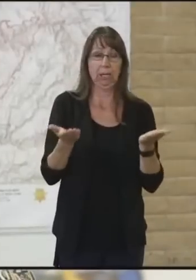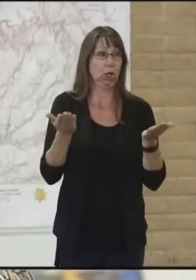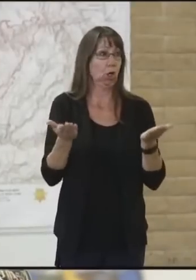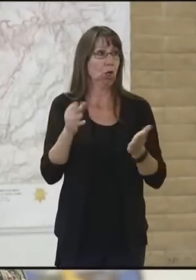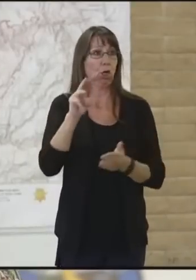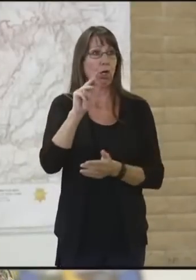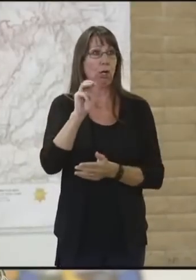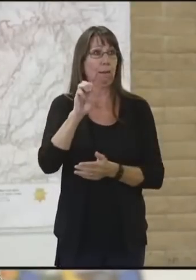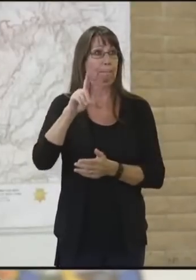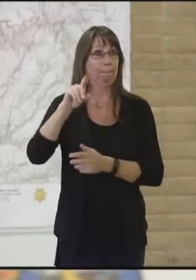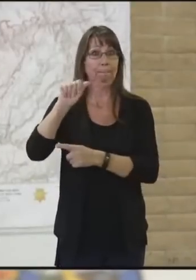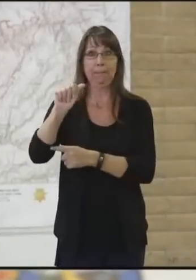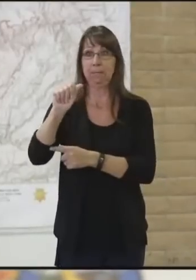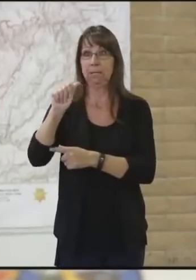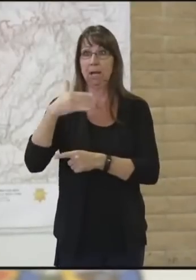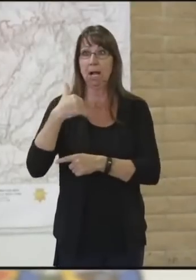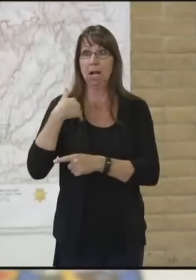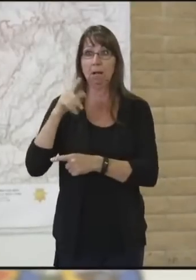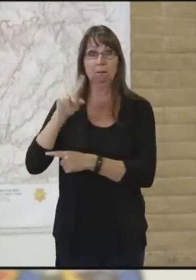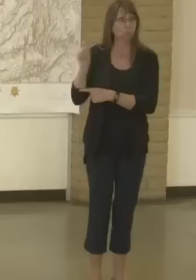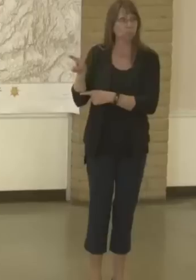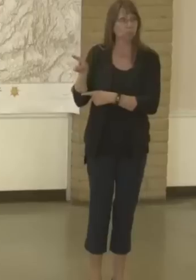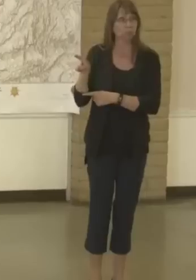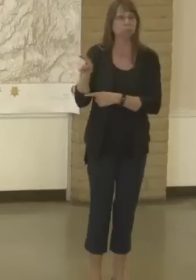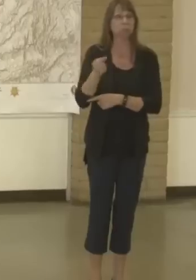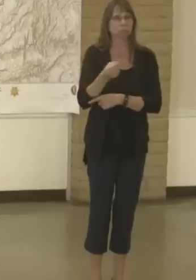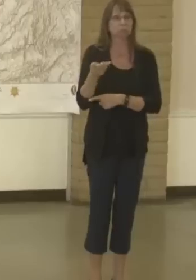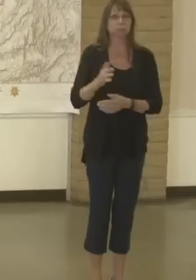here live for the sheriff's department?